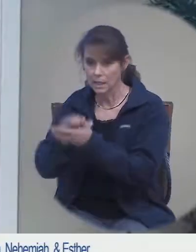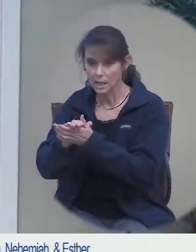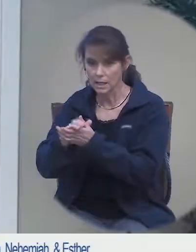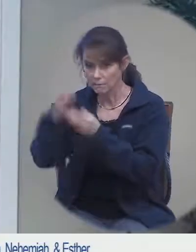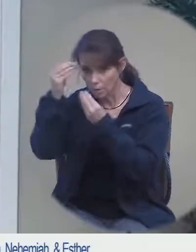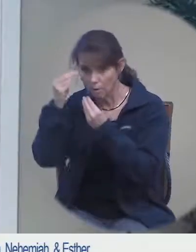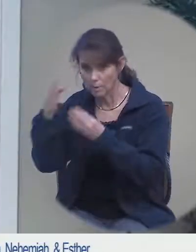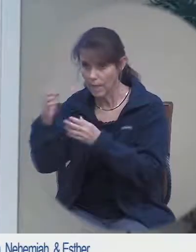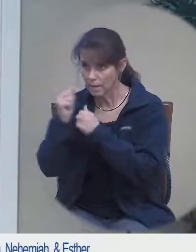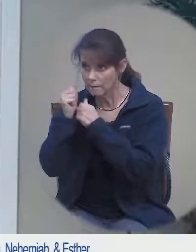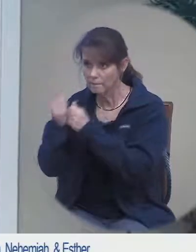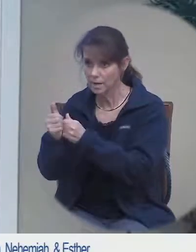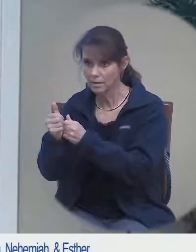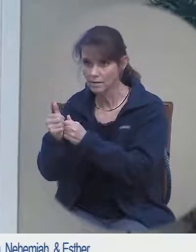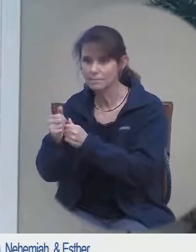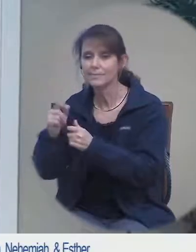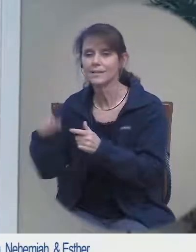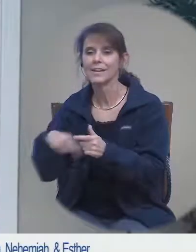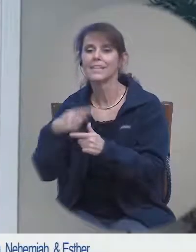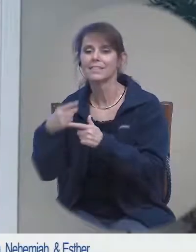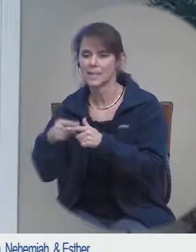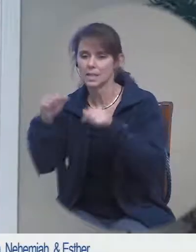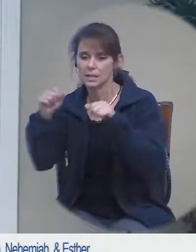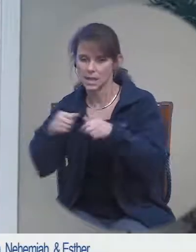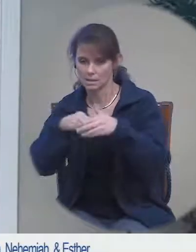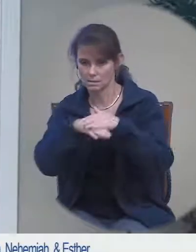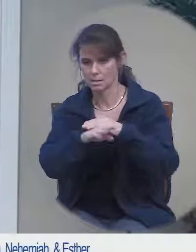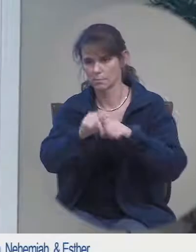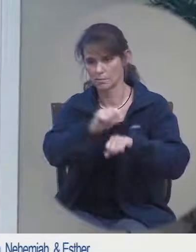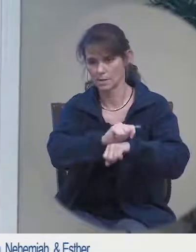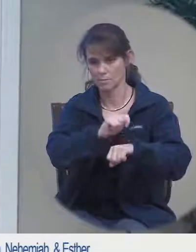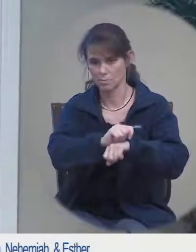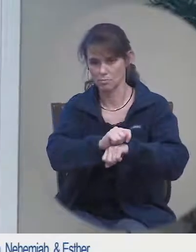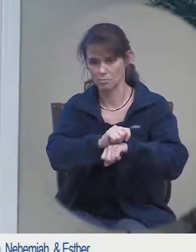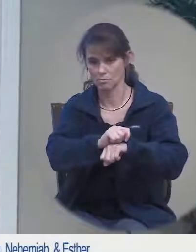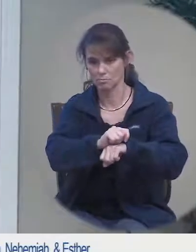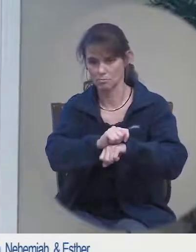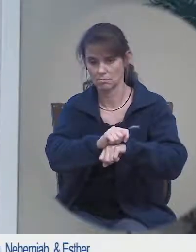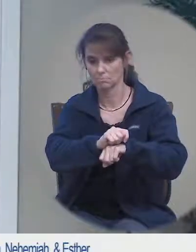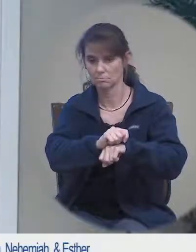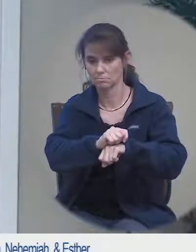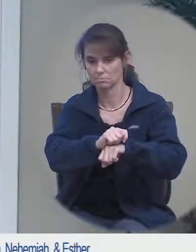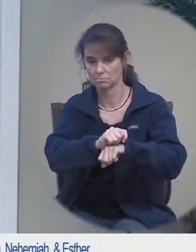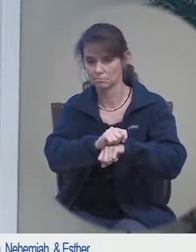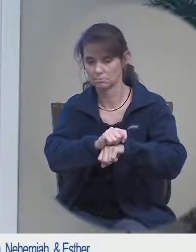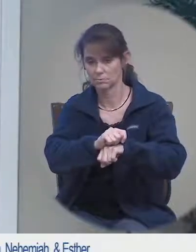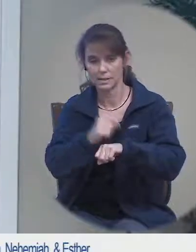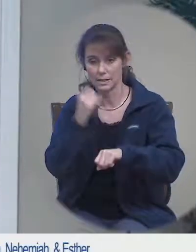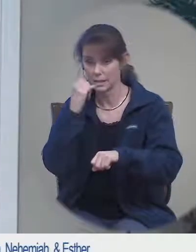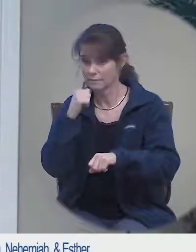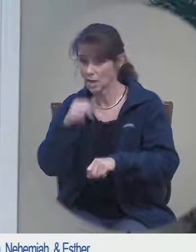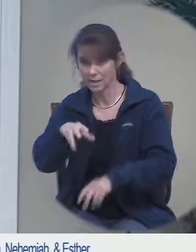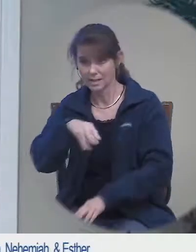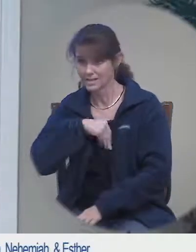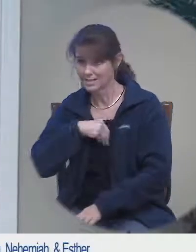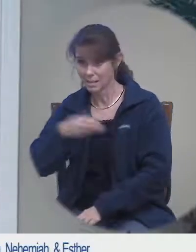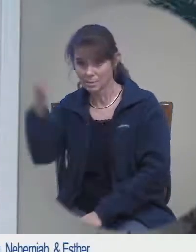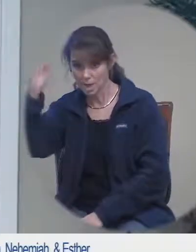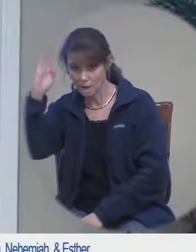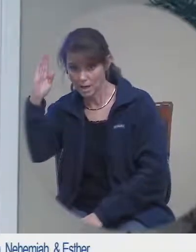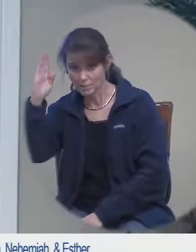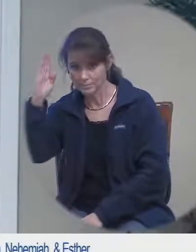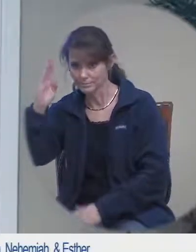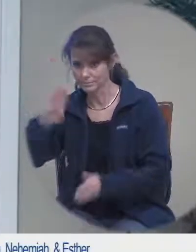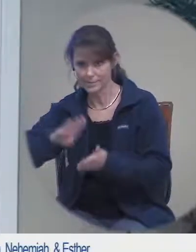and to be accepted as part of the covenant people. But if you did not, you were excluded from God's